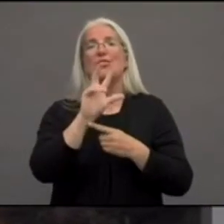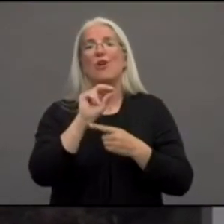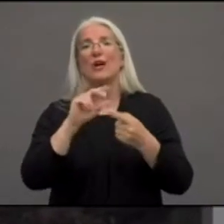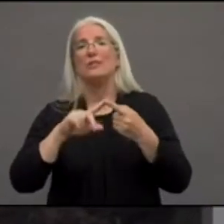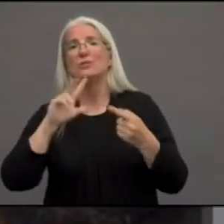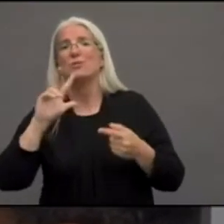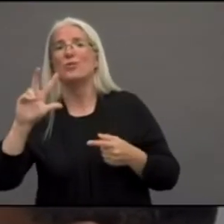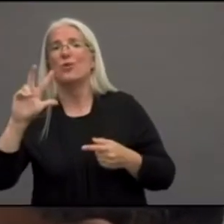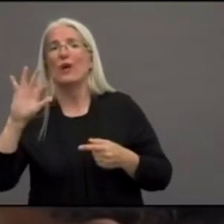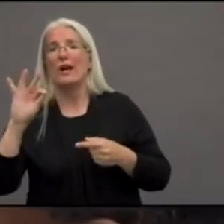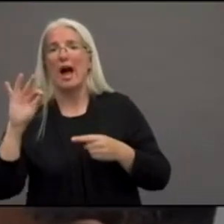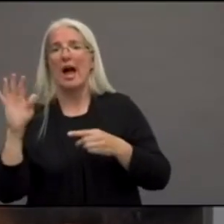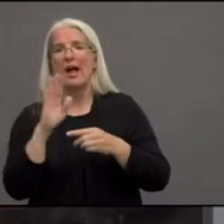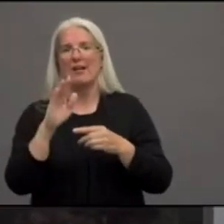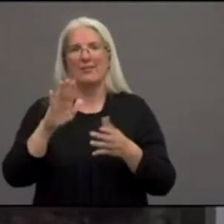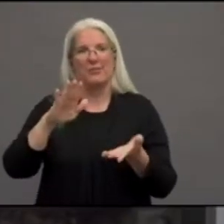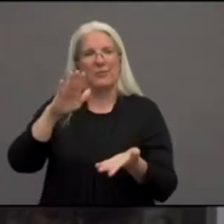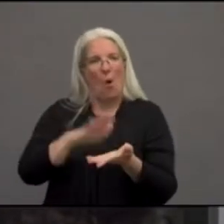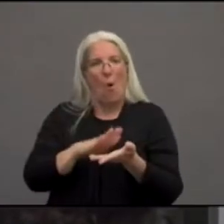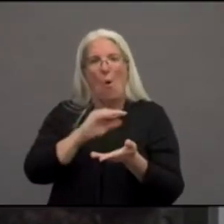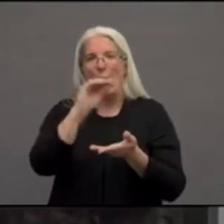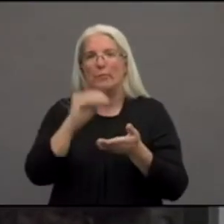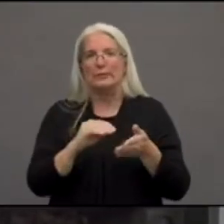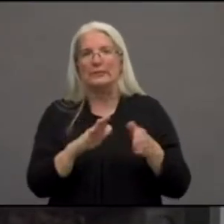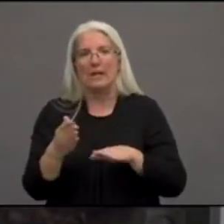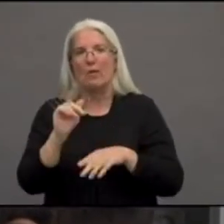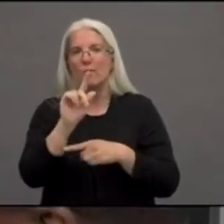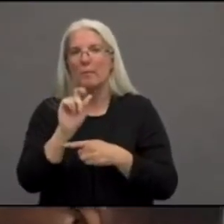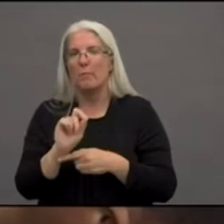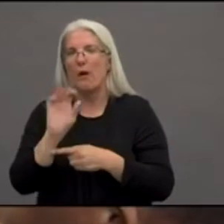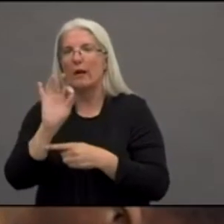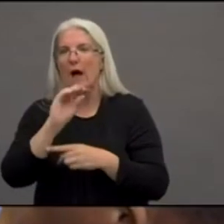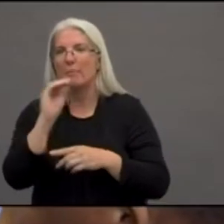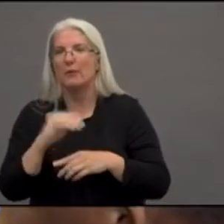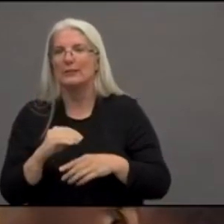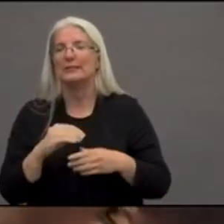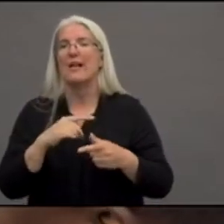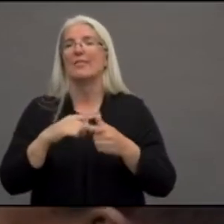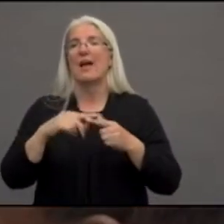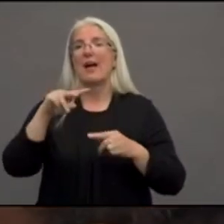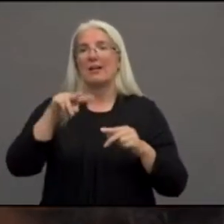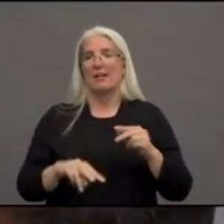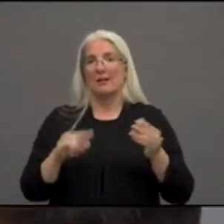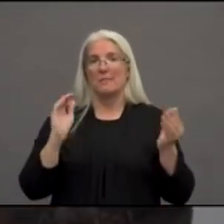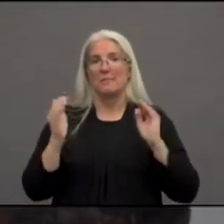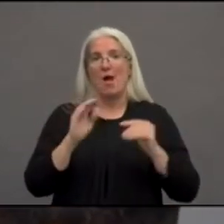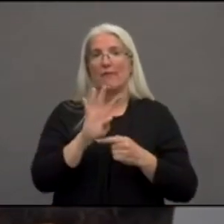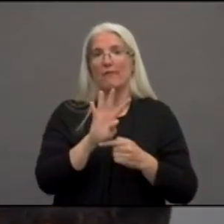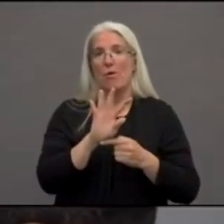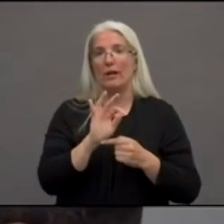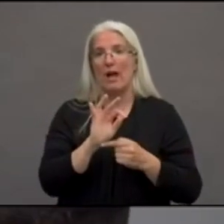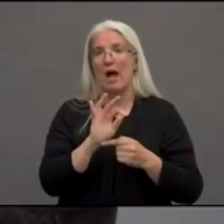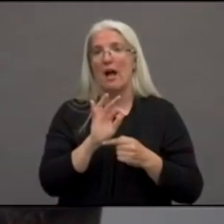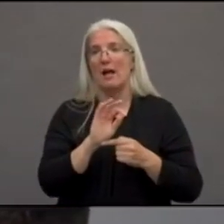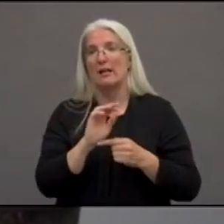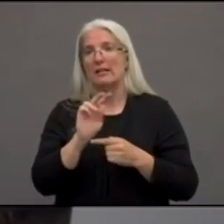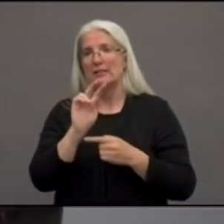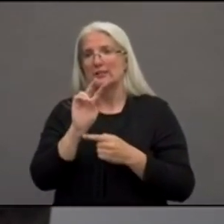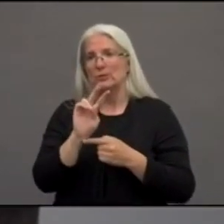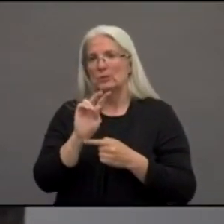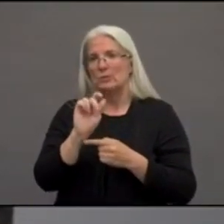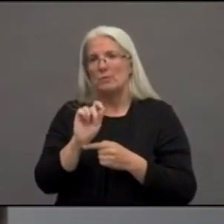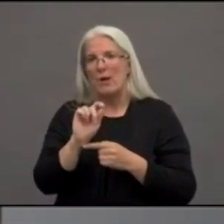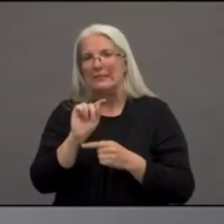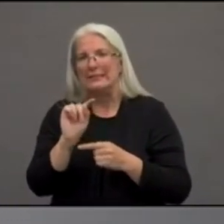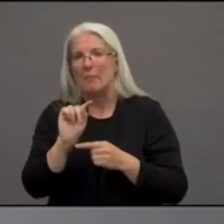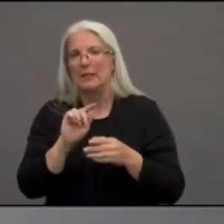of deaths. 40 to 49 makes up 2.9% of the deaths. And it goes up as you go